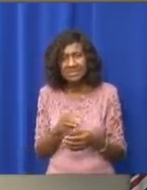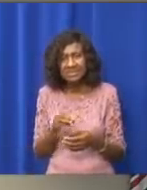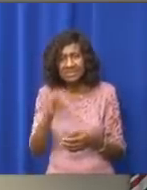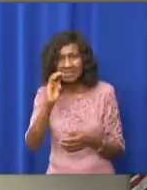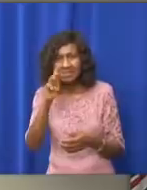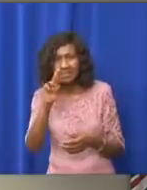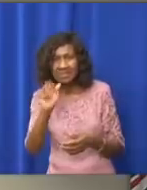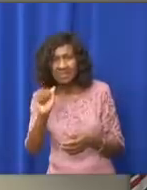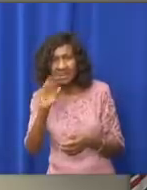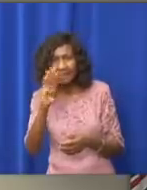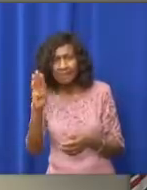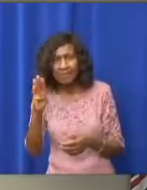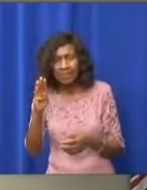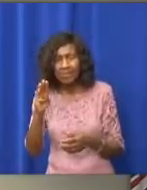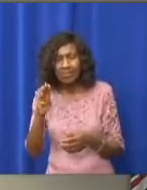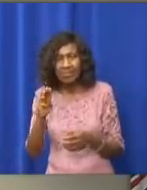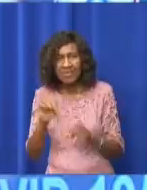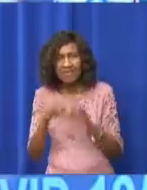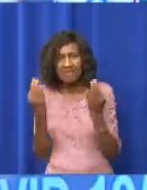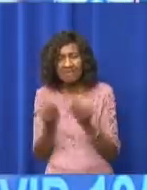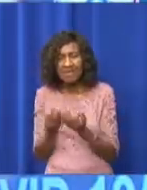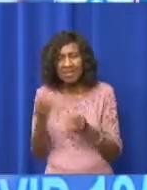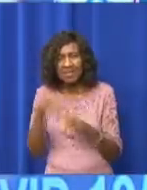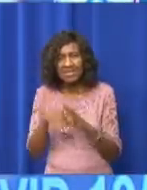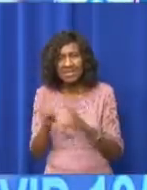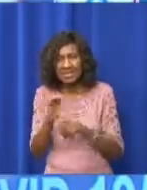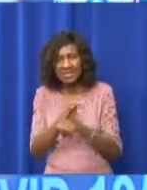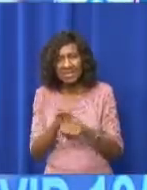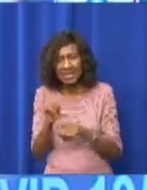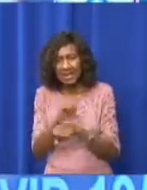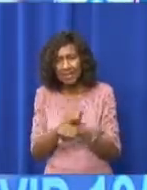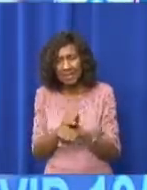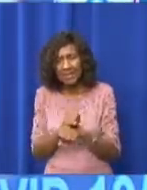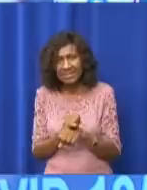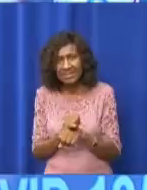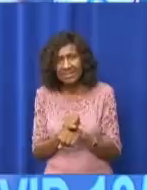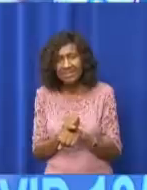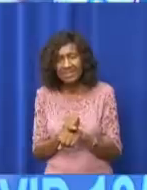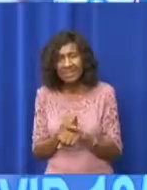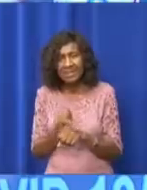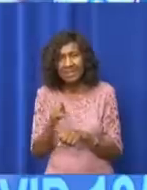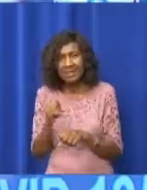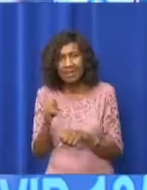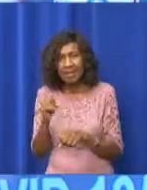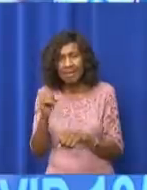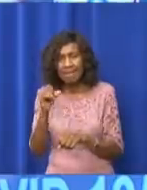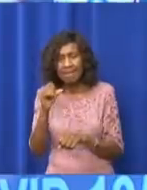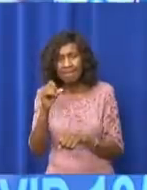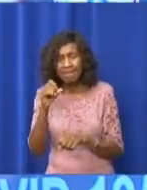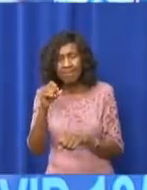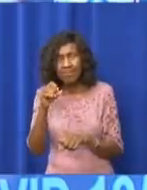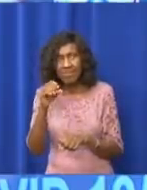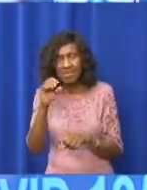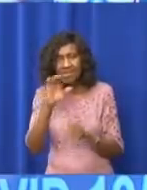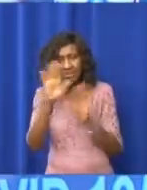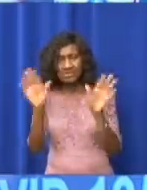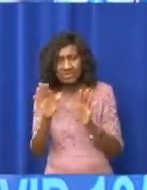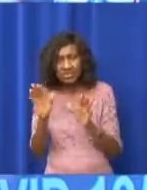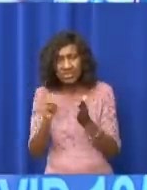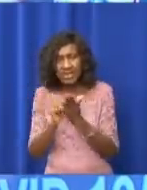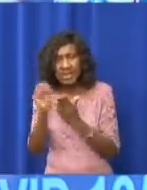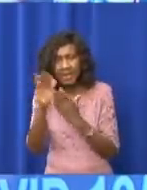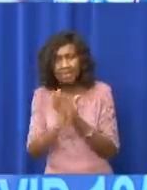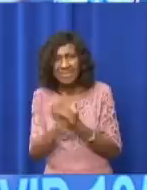Crab family in Cayman in honor of essential frontline heroes. Again, the live broadcast will take place this Sunday, May